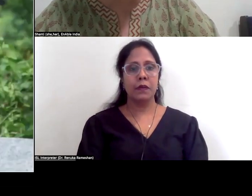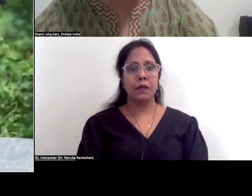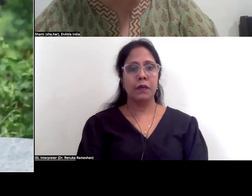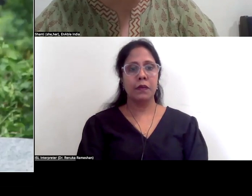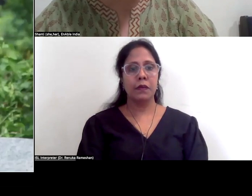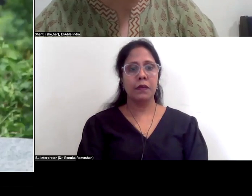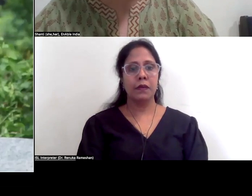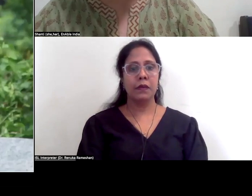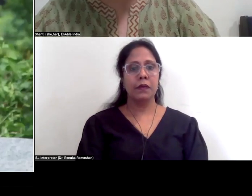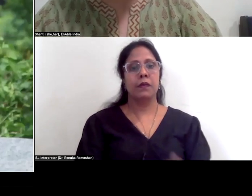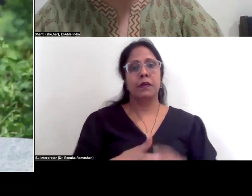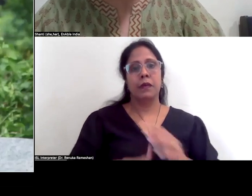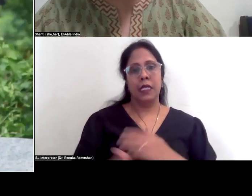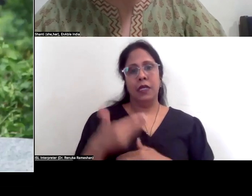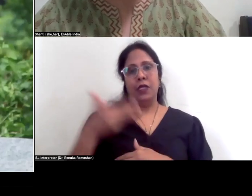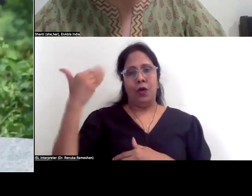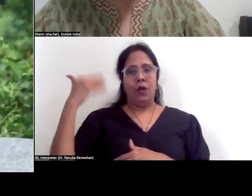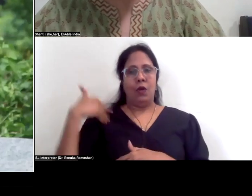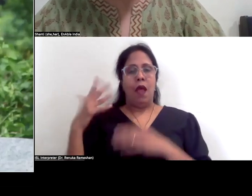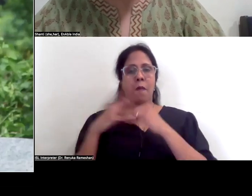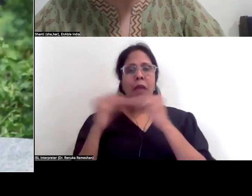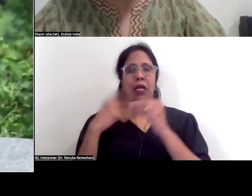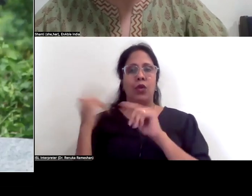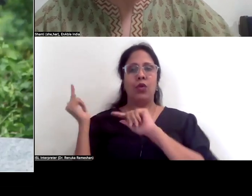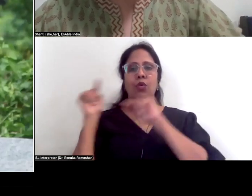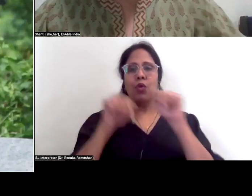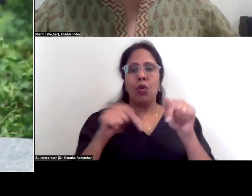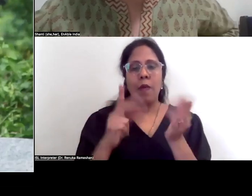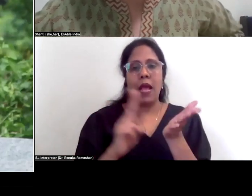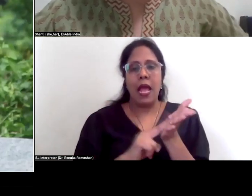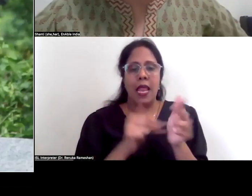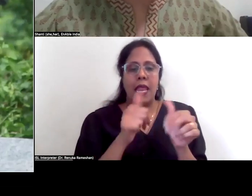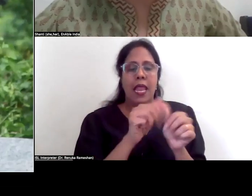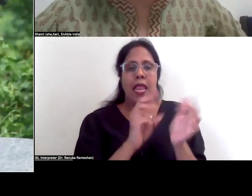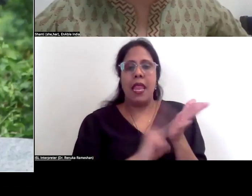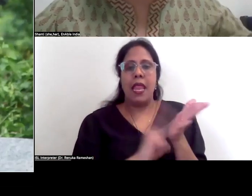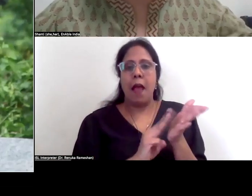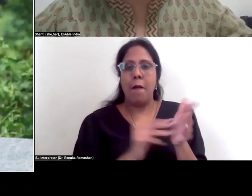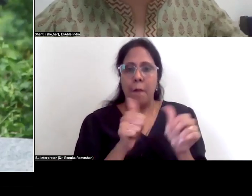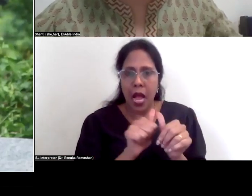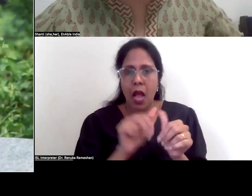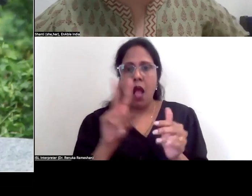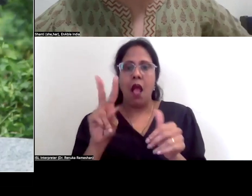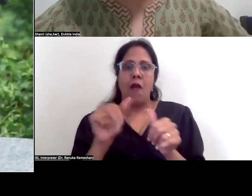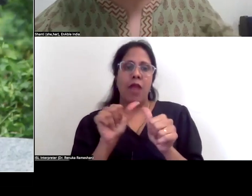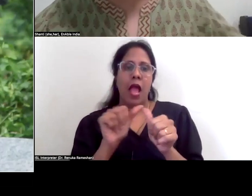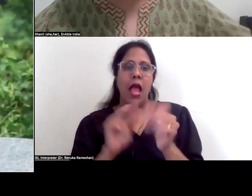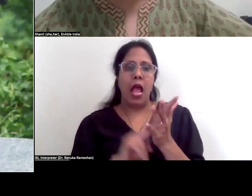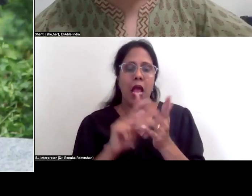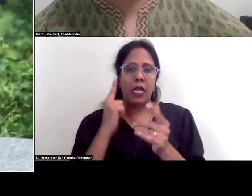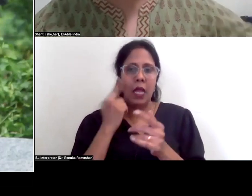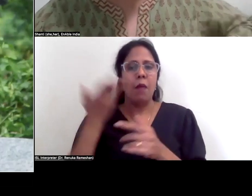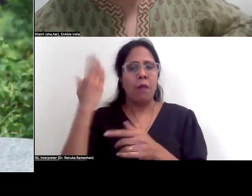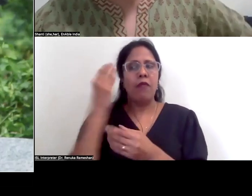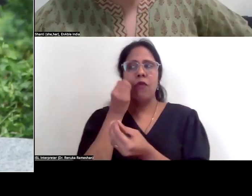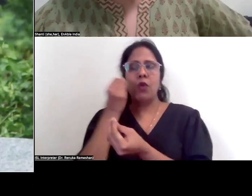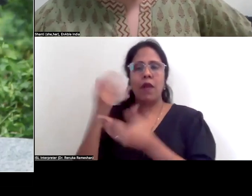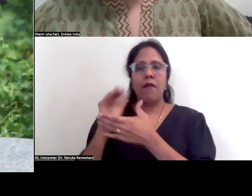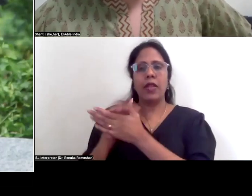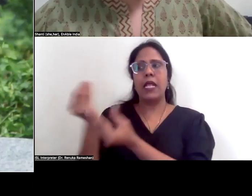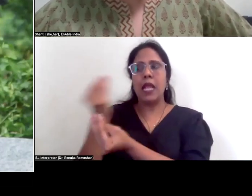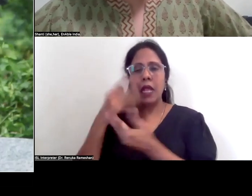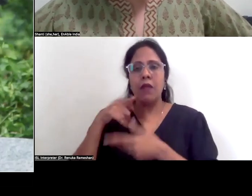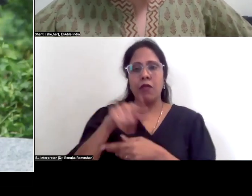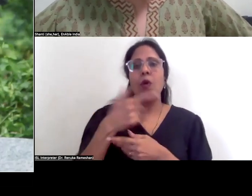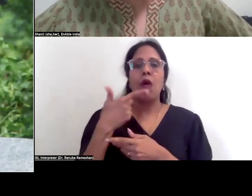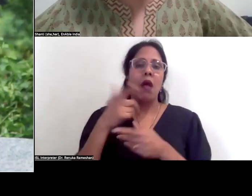I came to Bengaluru because of Namavani. My friends informed me that in Namavani, there is a job vacancy in a call center. I got the job